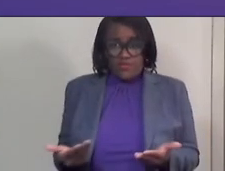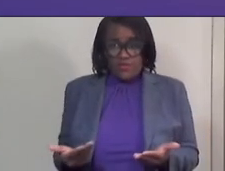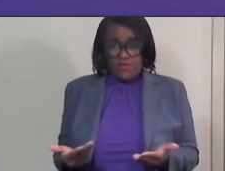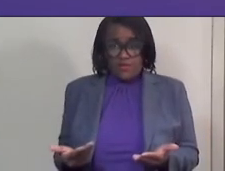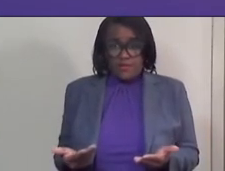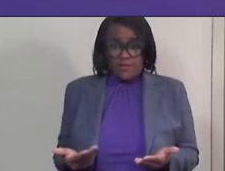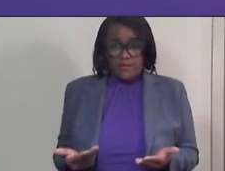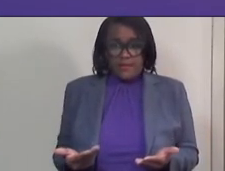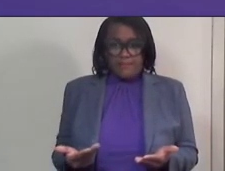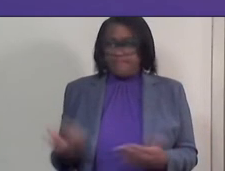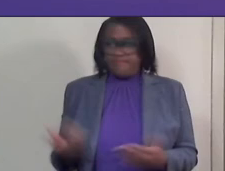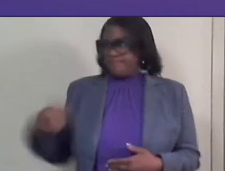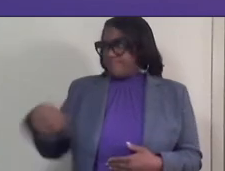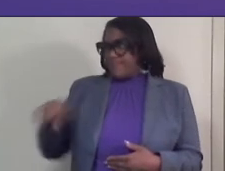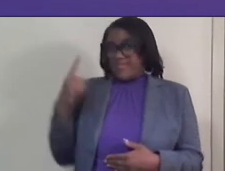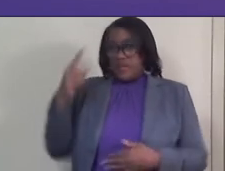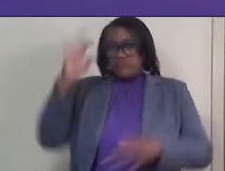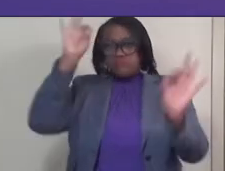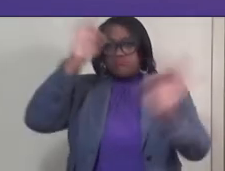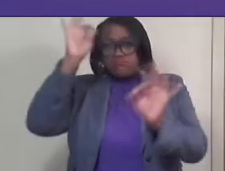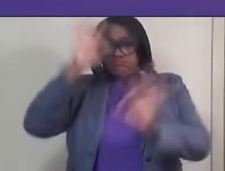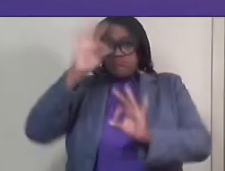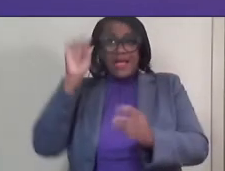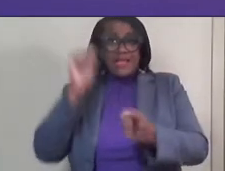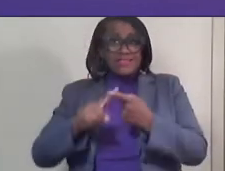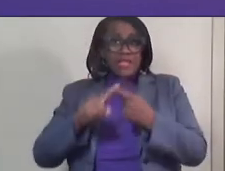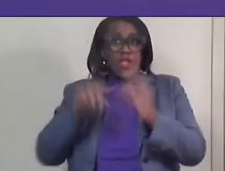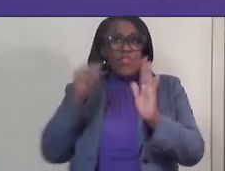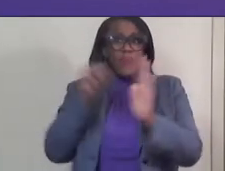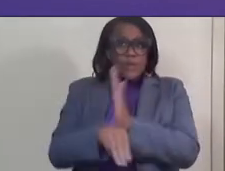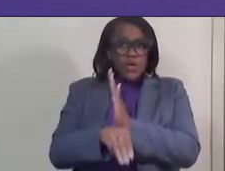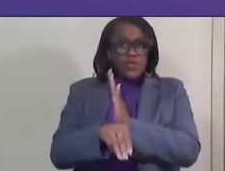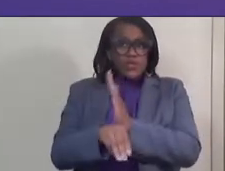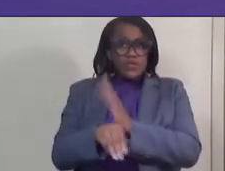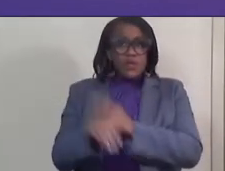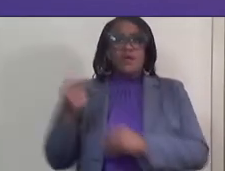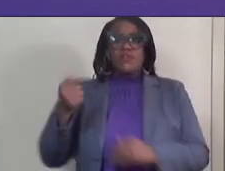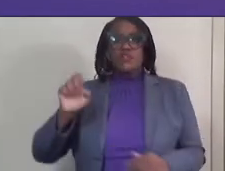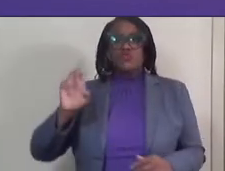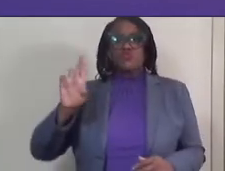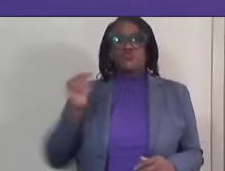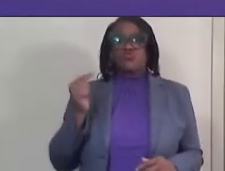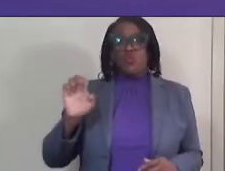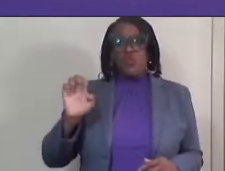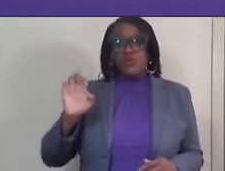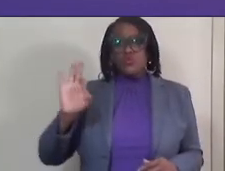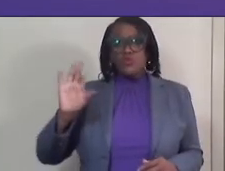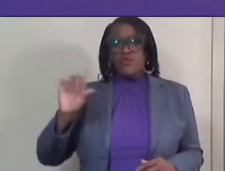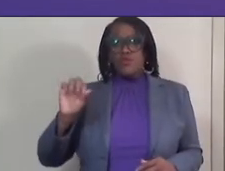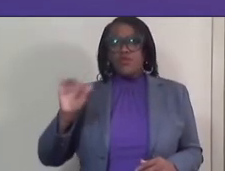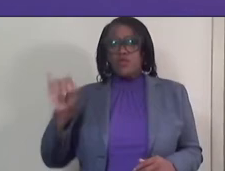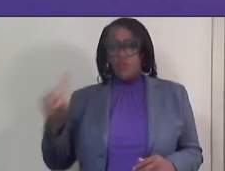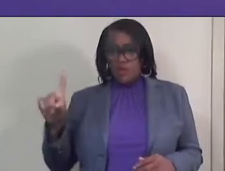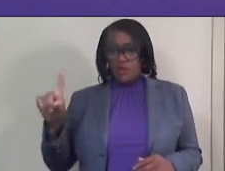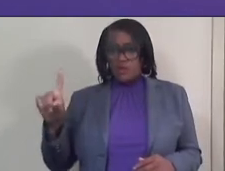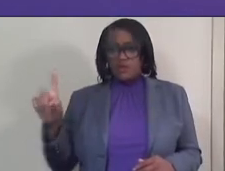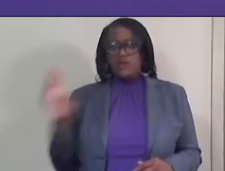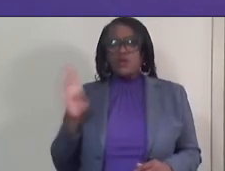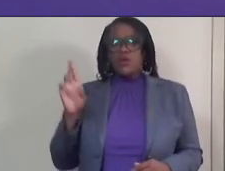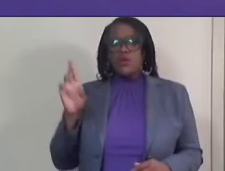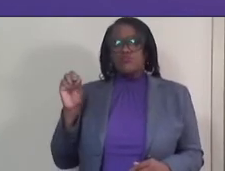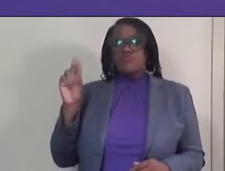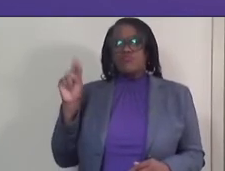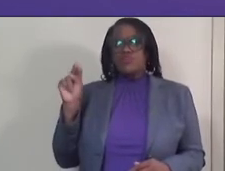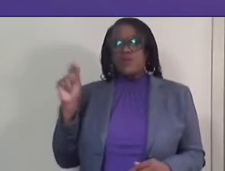They didn't know until the murders of George Floyd, Breonna Taylor, and the upsurge of Black